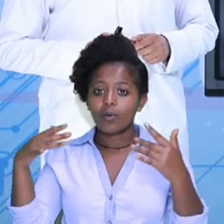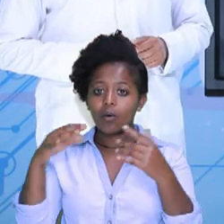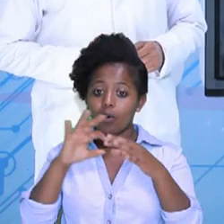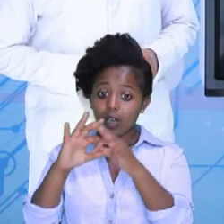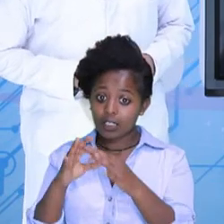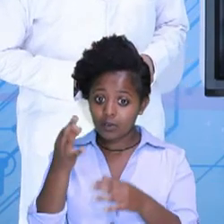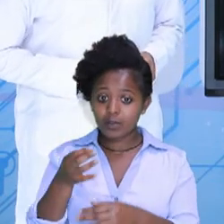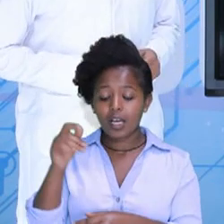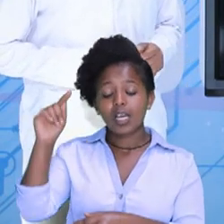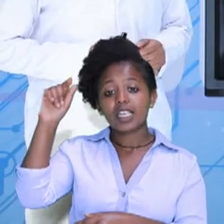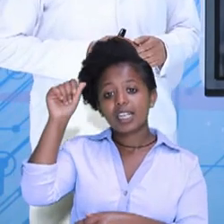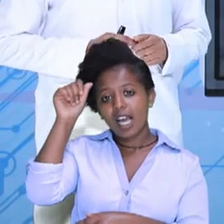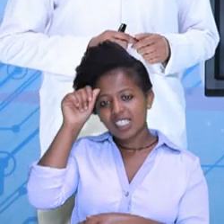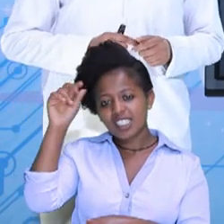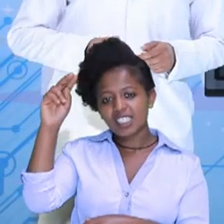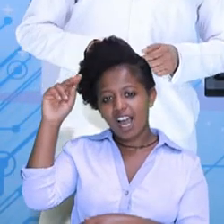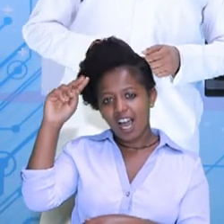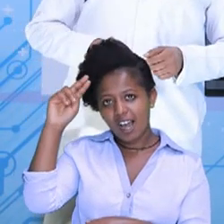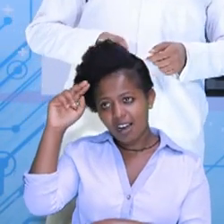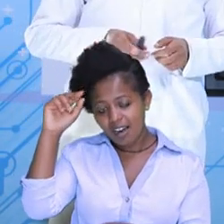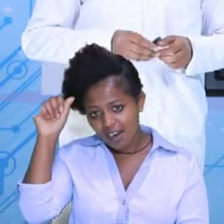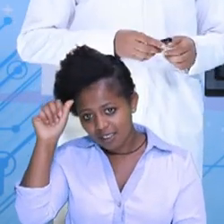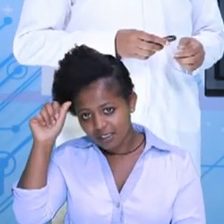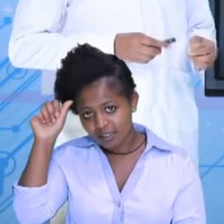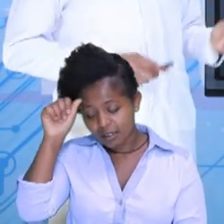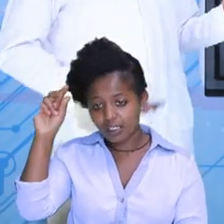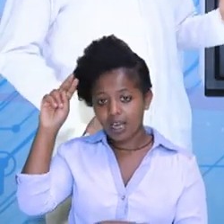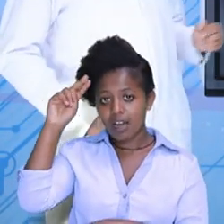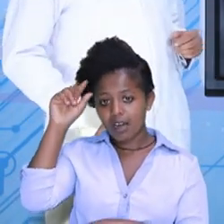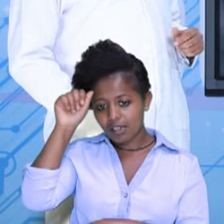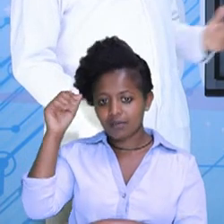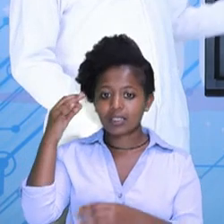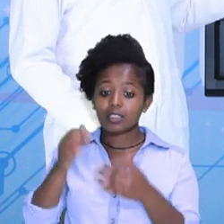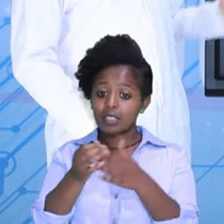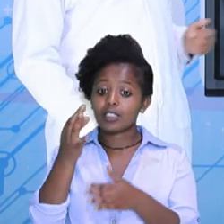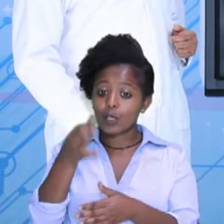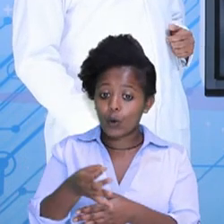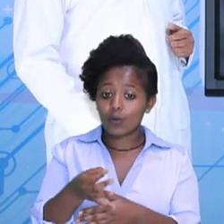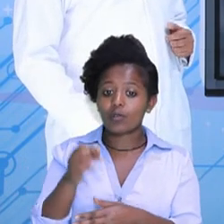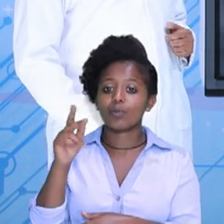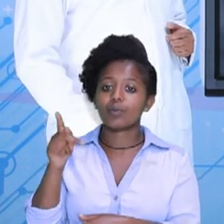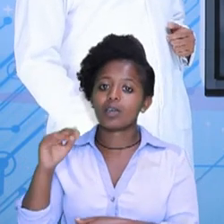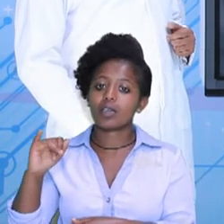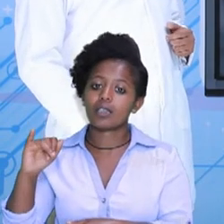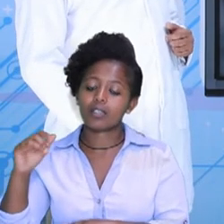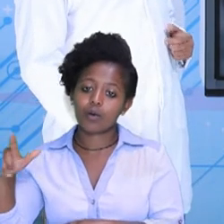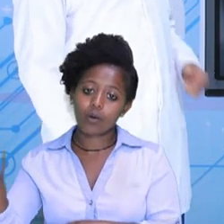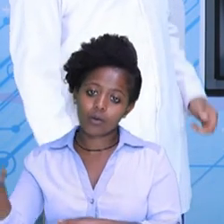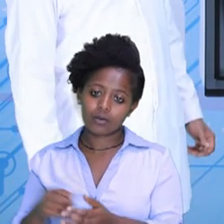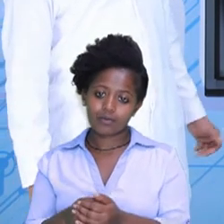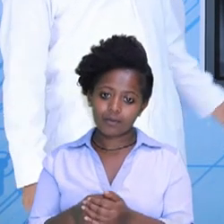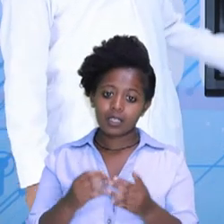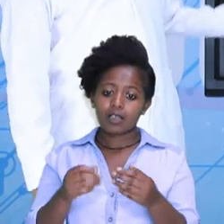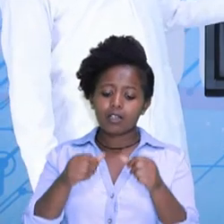was Yasser Arafat. Yasser Arafat was the leader of PLO for a long period of